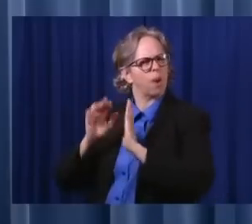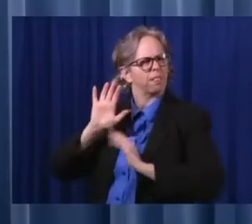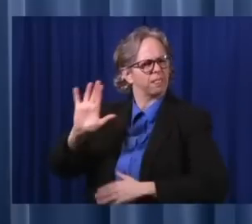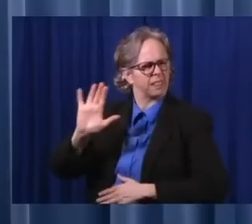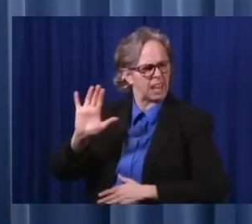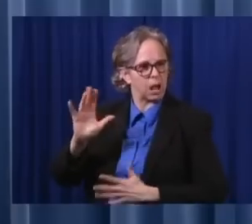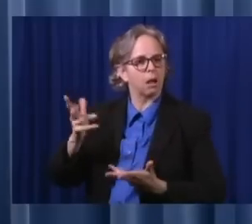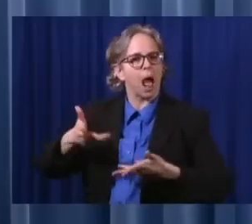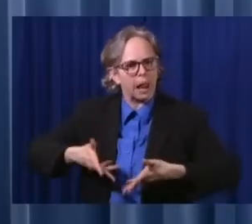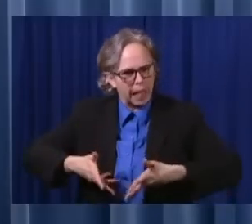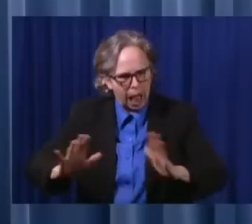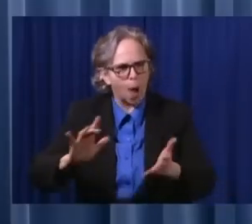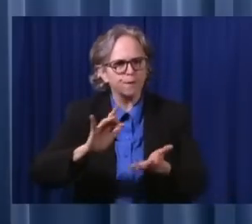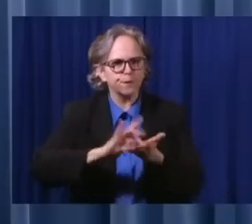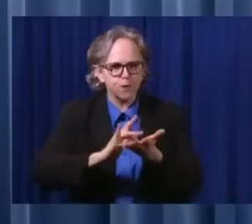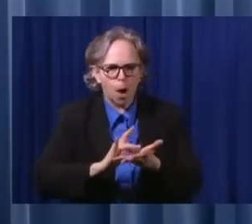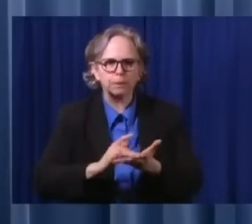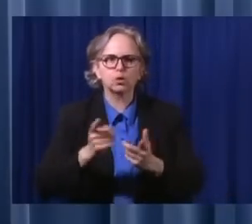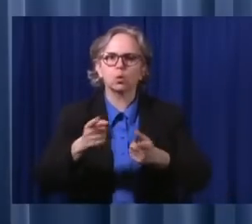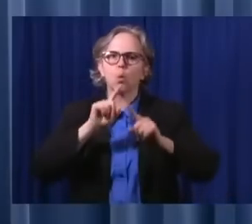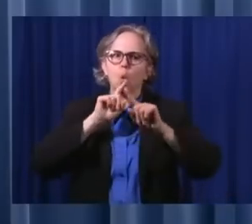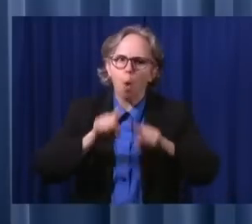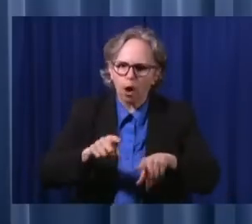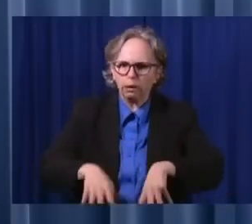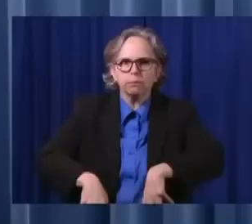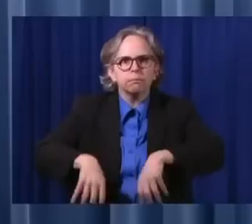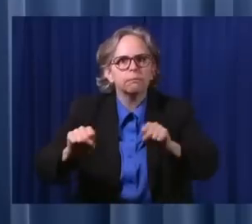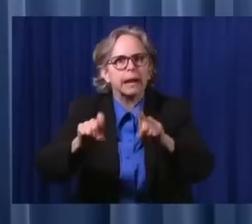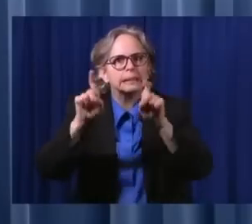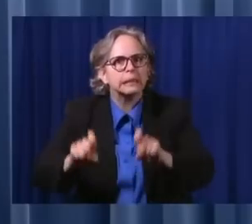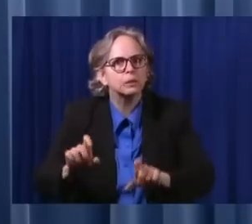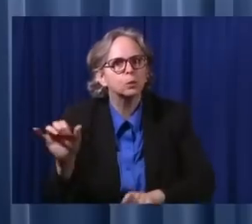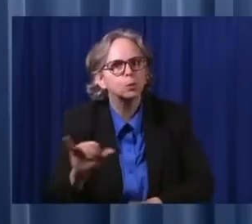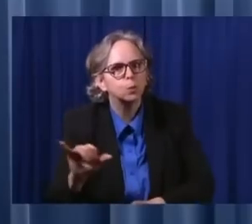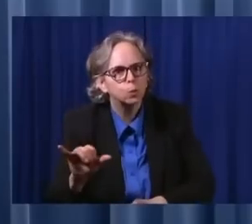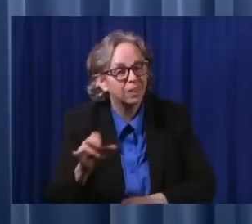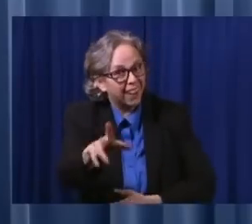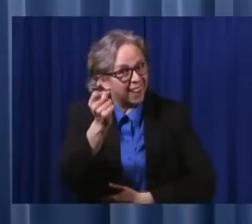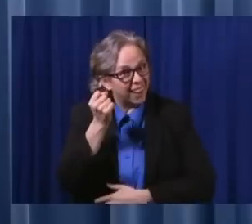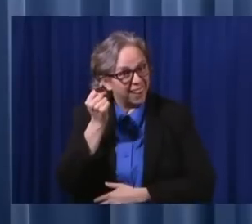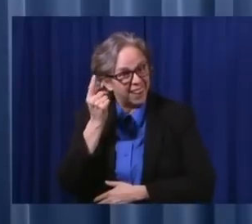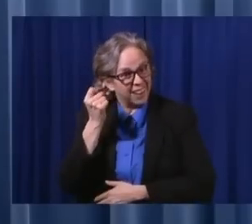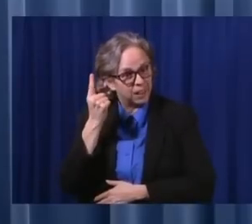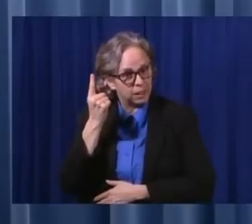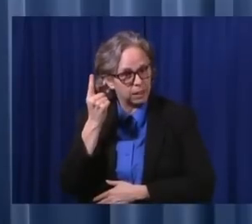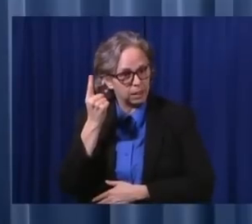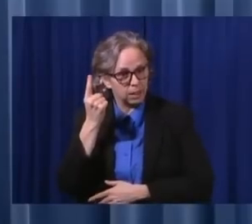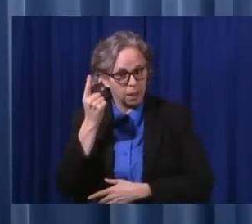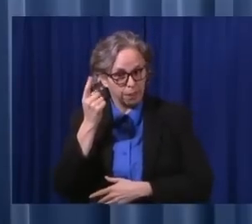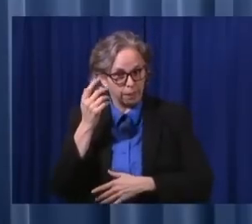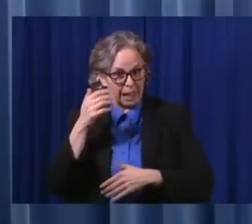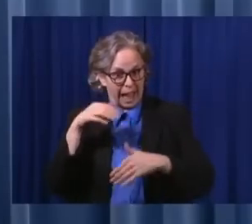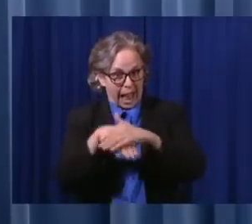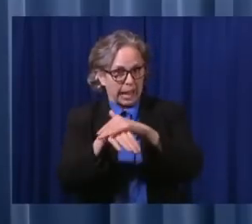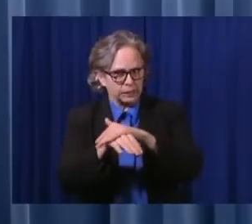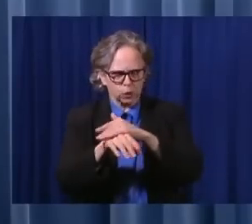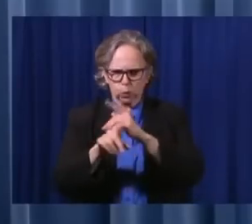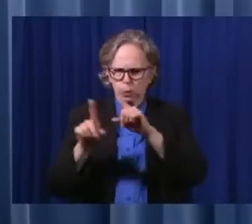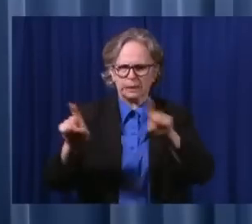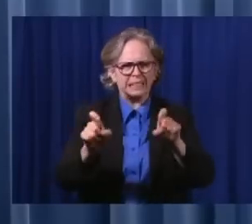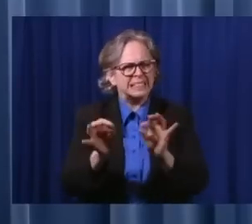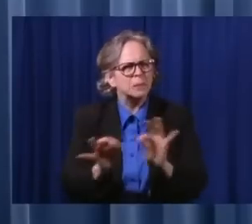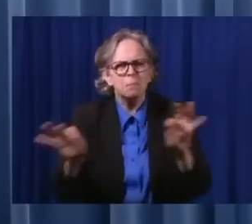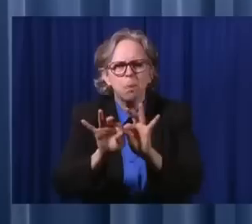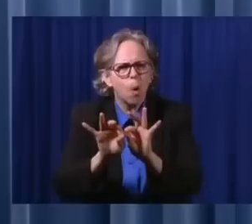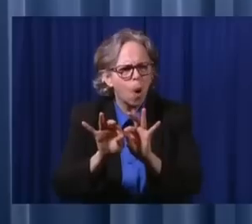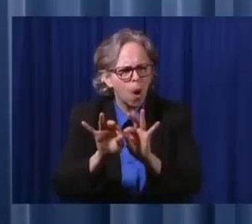COVID-19. Access to these tests is vitally important, and I'm working aggressively with the Ohio Pharmacists Association.